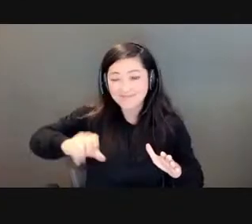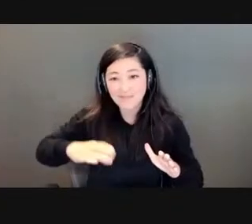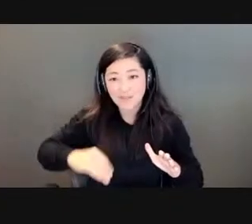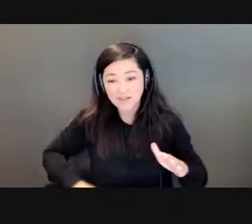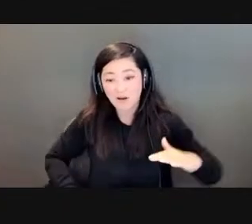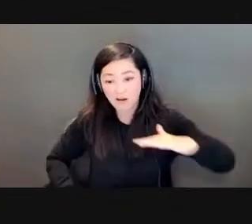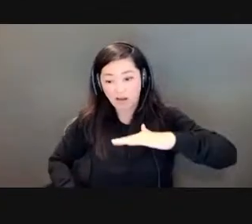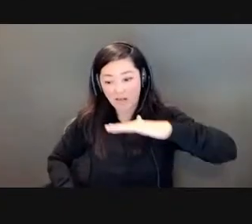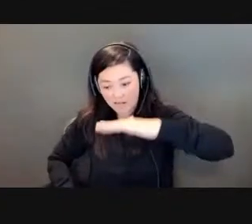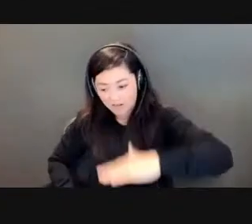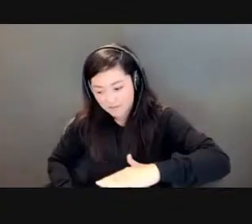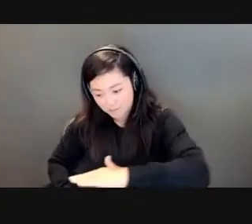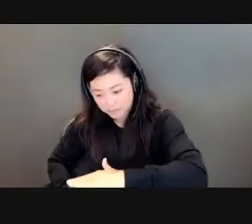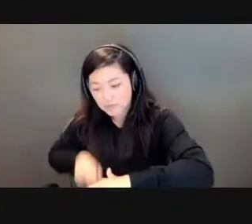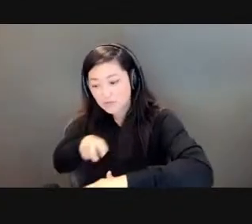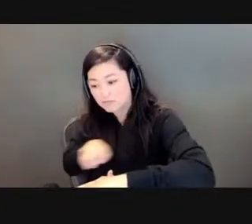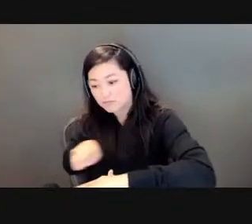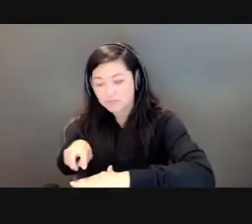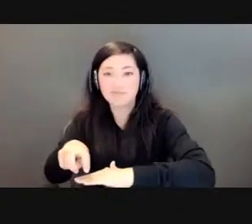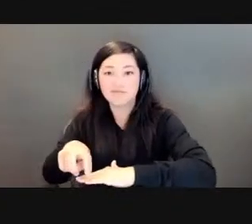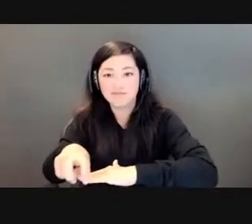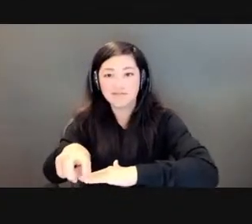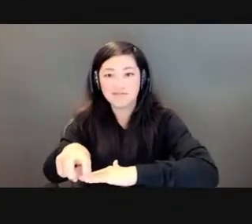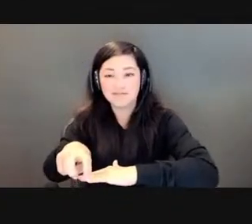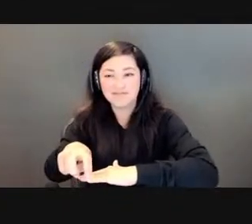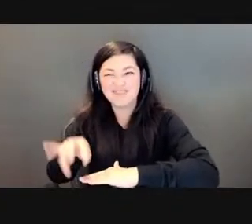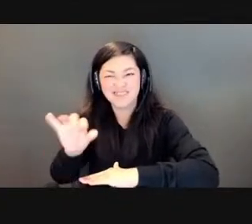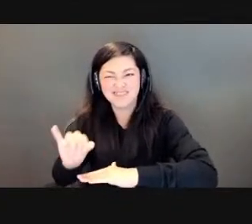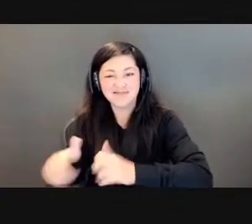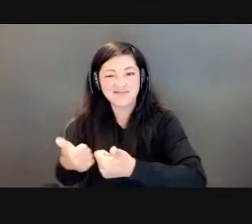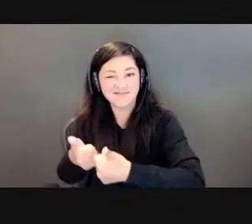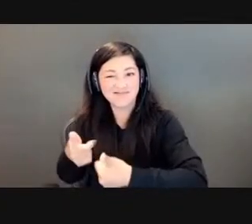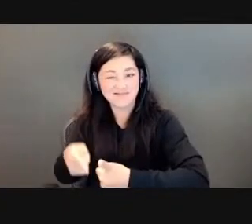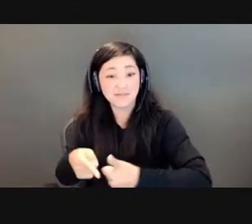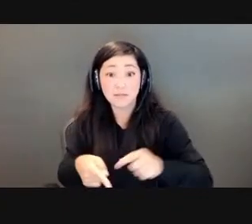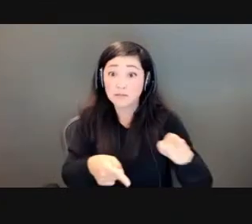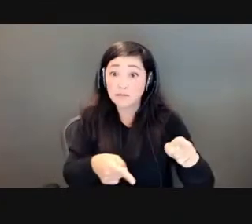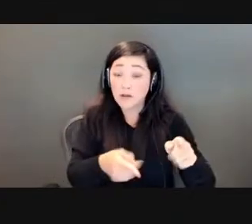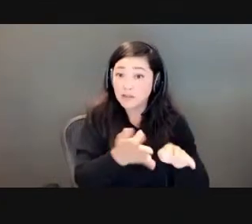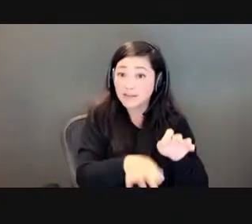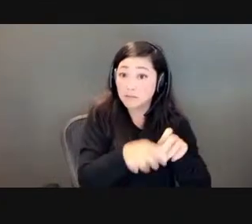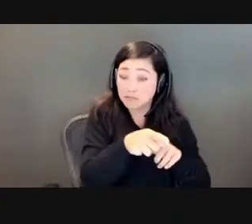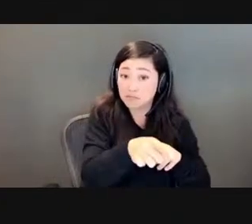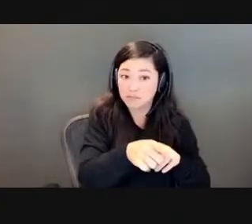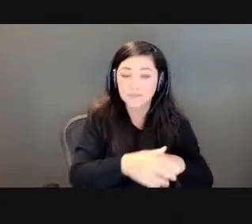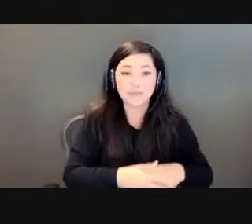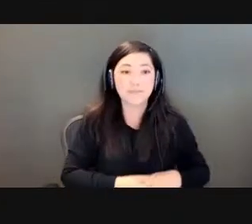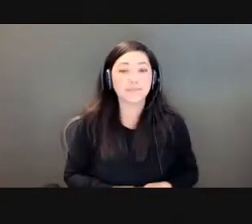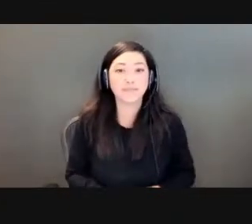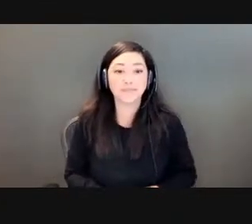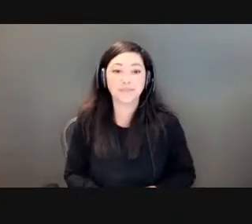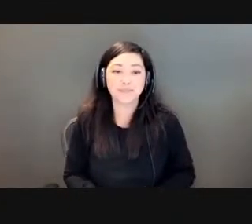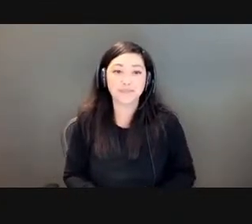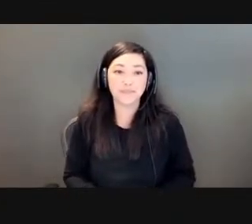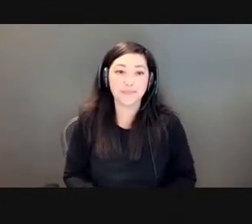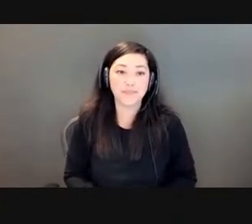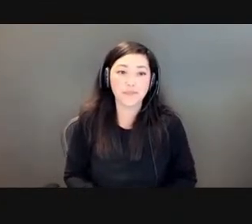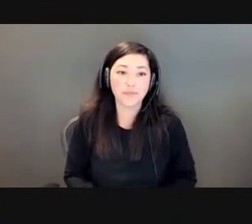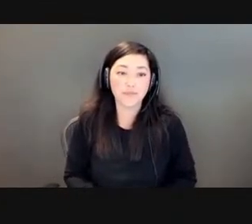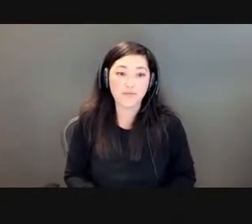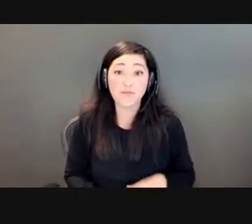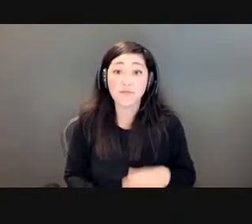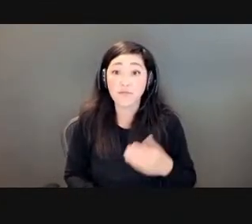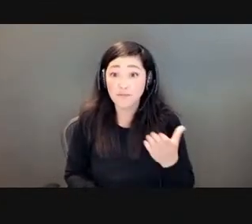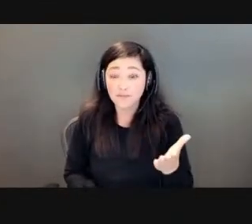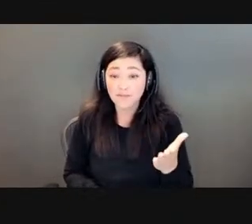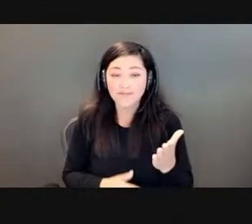So parking can be a little bit challenging with that style of lift. The next slide shows a video, and